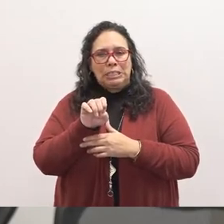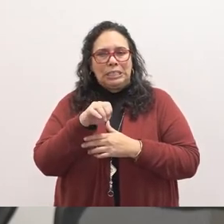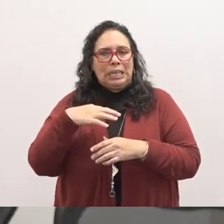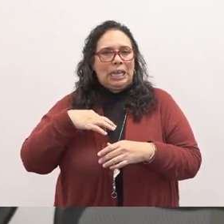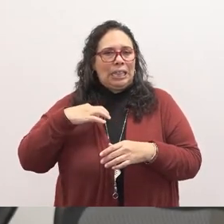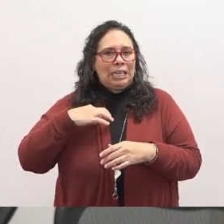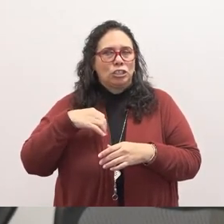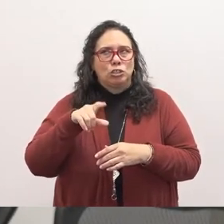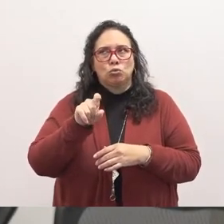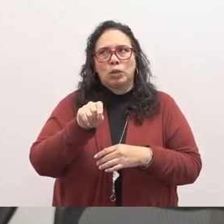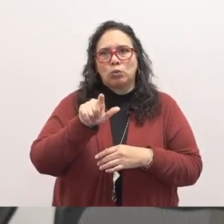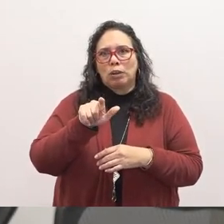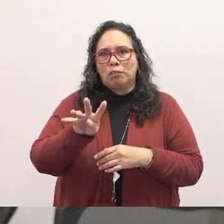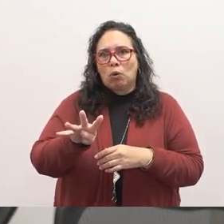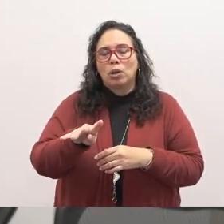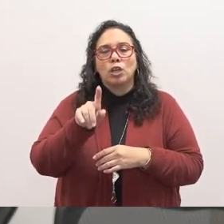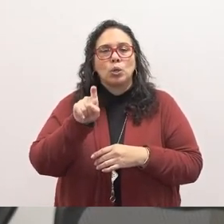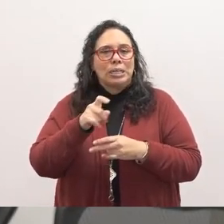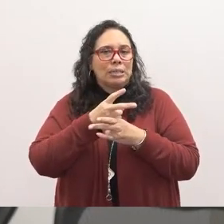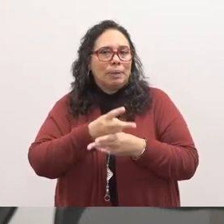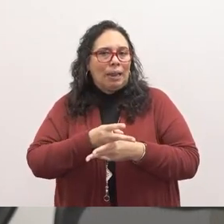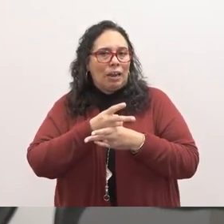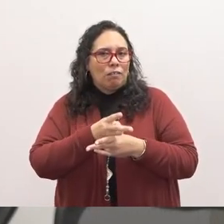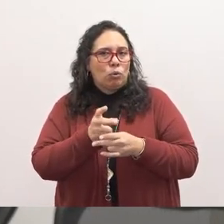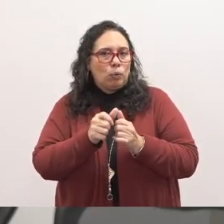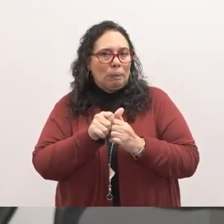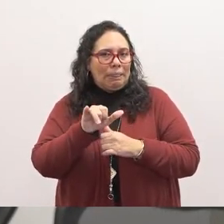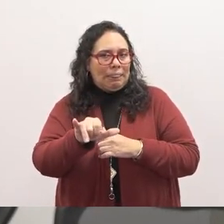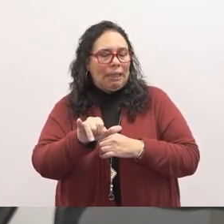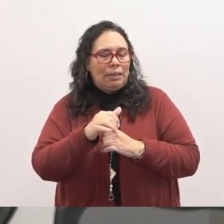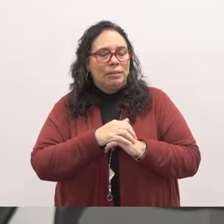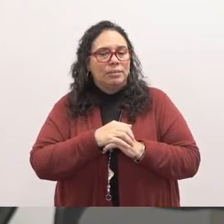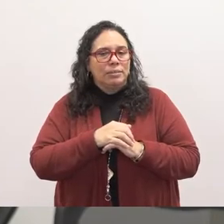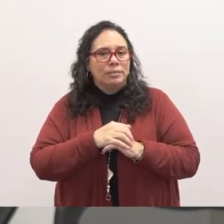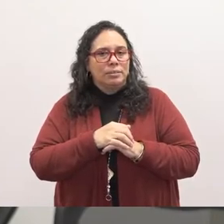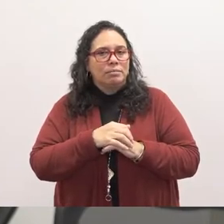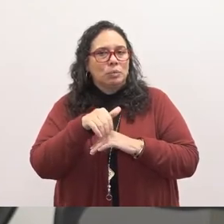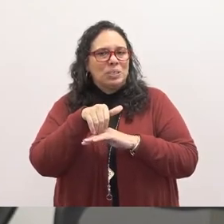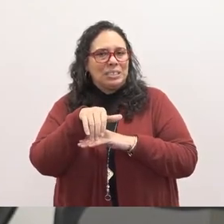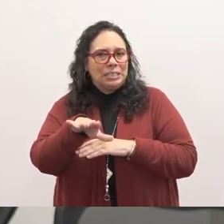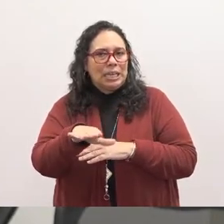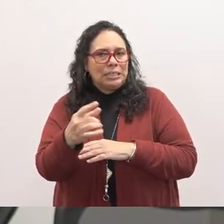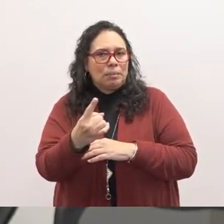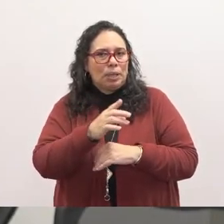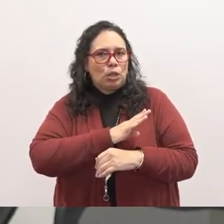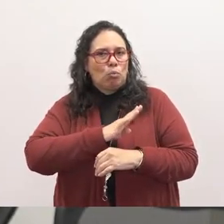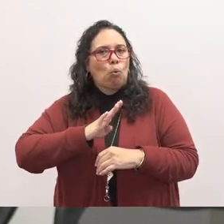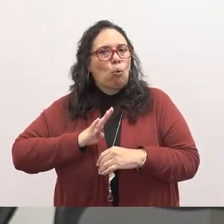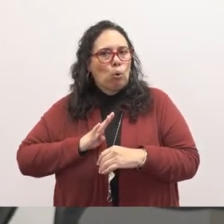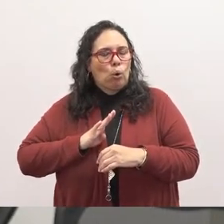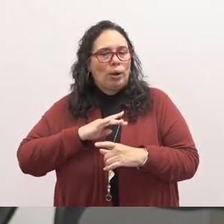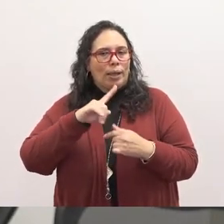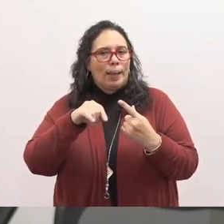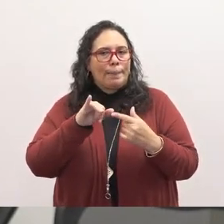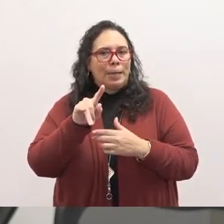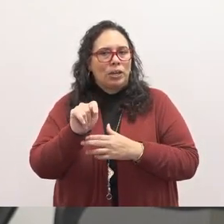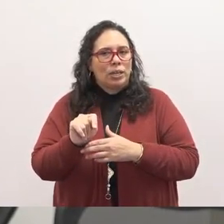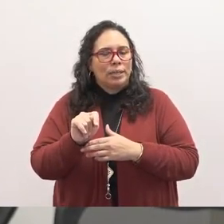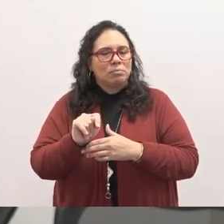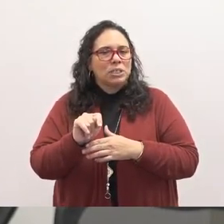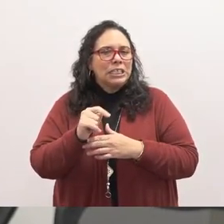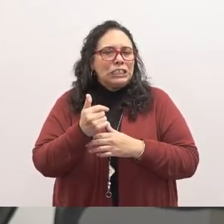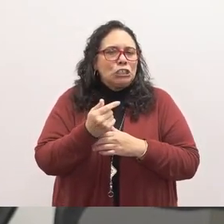2024, you'll have to be careful of this. And I think we sent something to the board about it. There's a few glitches that I'll be